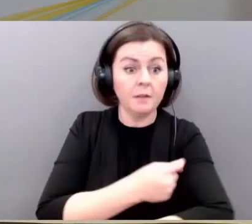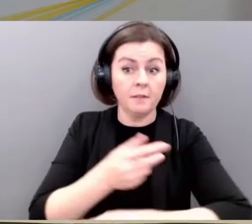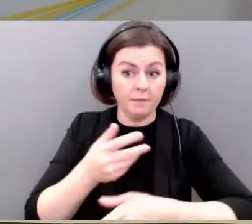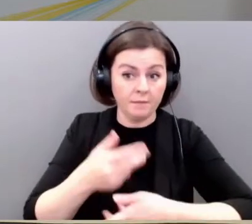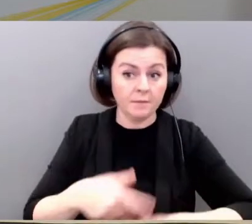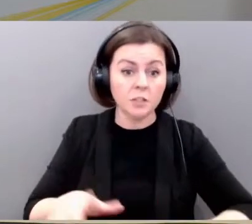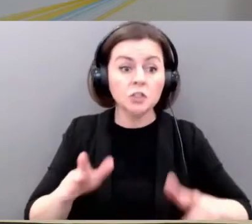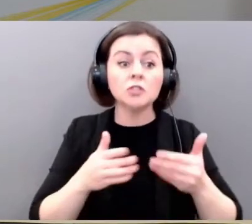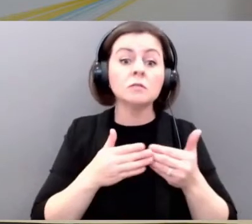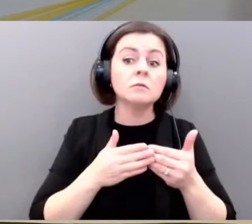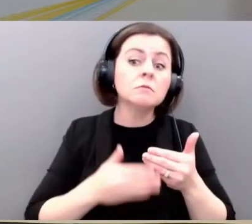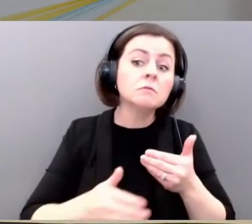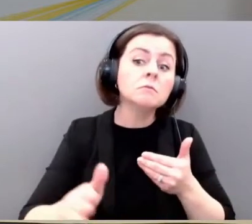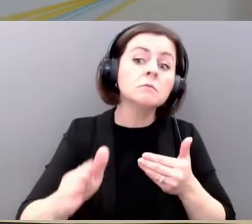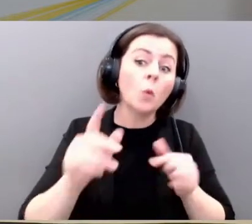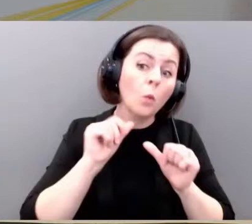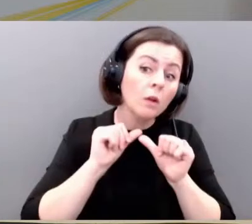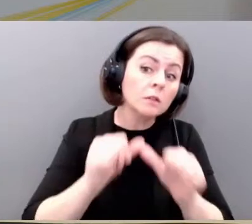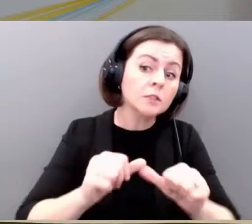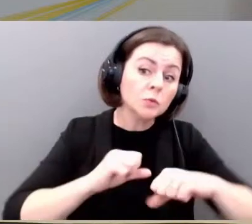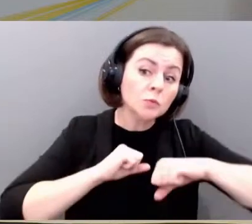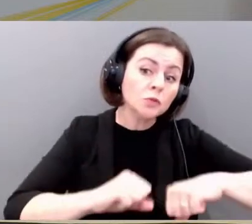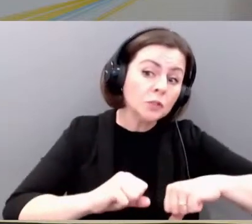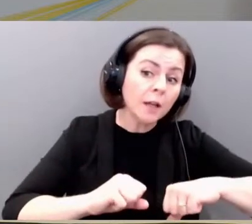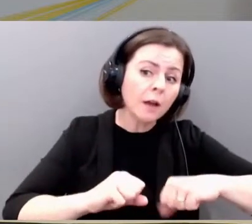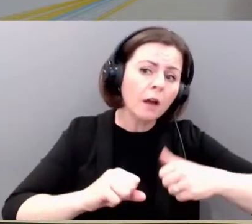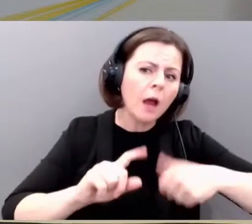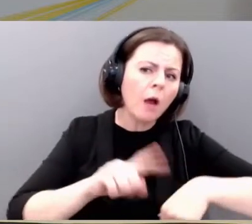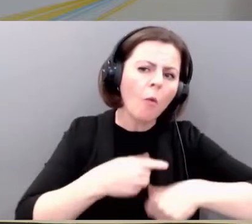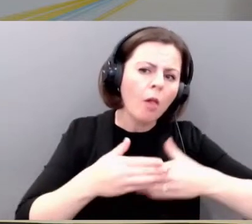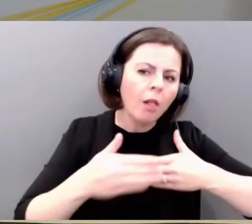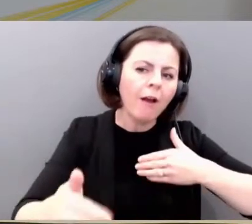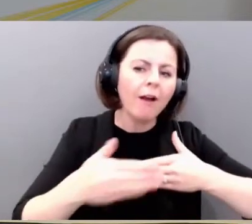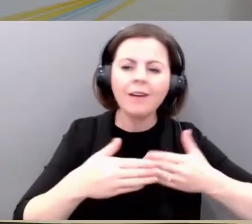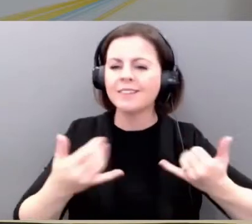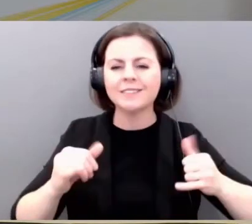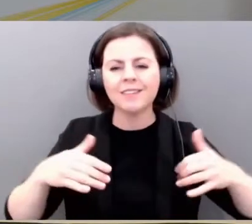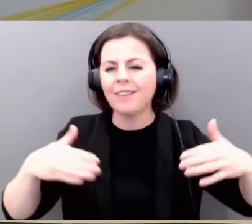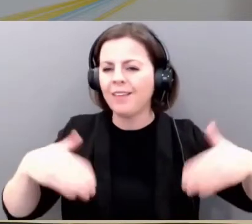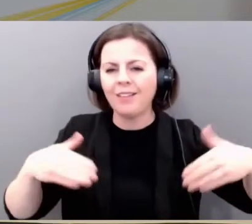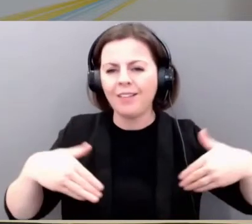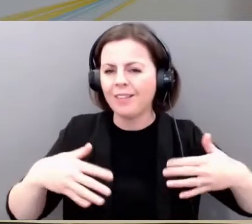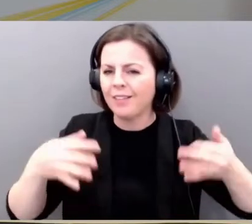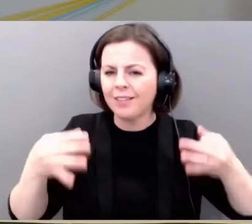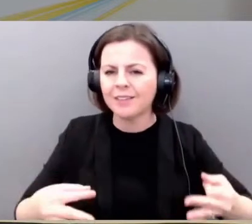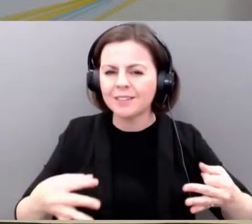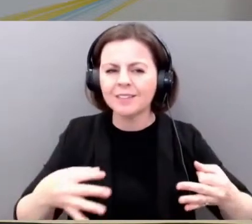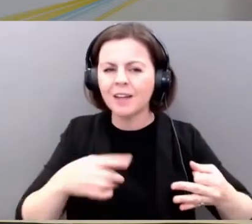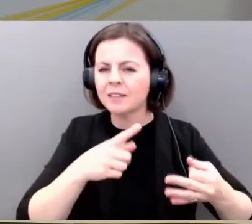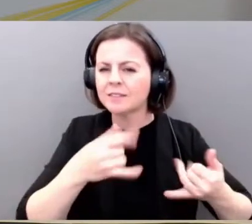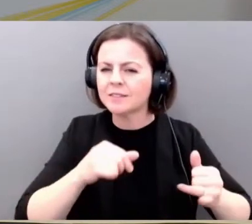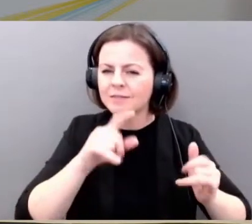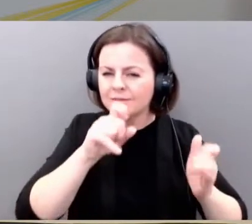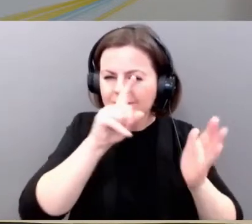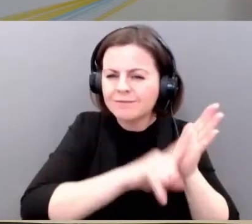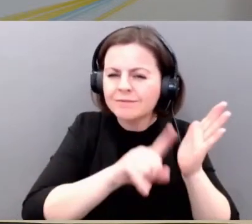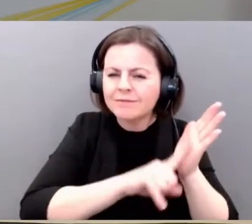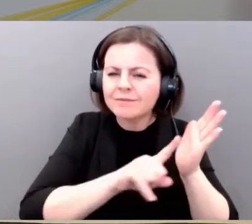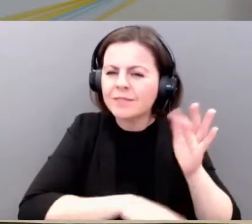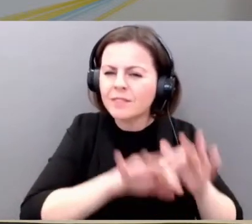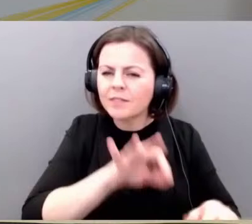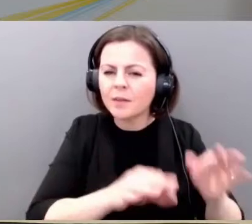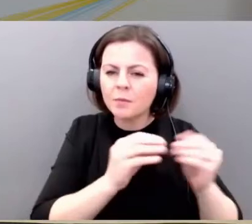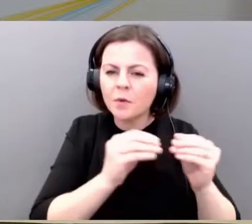not fully known, and I think we'll learn more about that. And the question is, will we need to get a